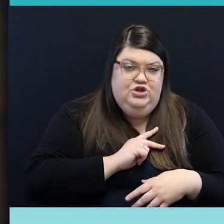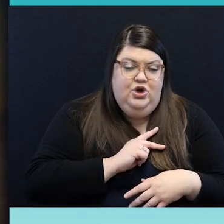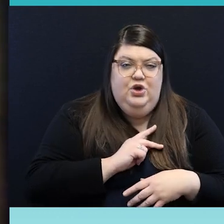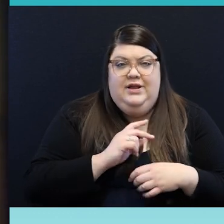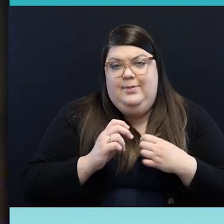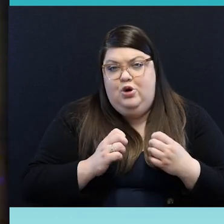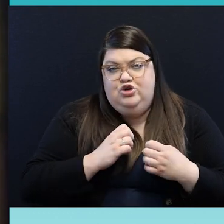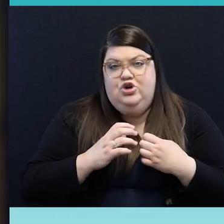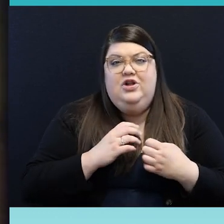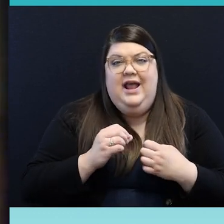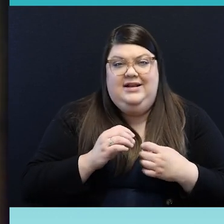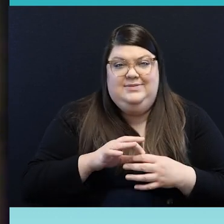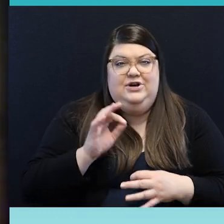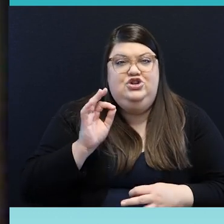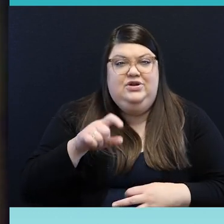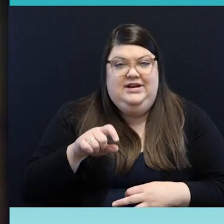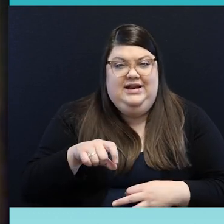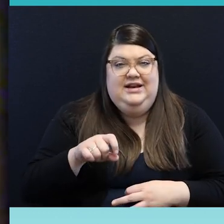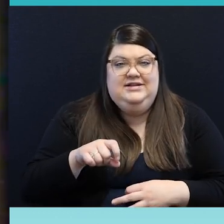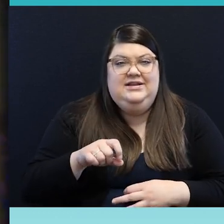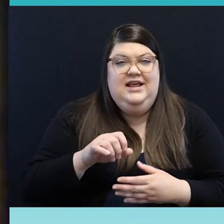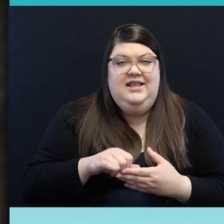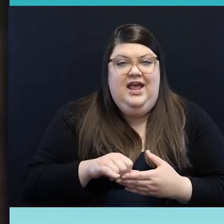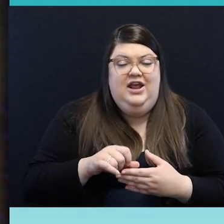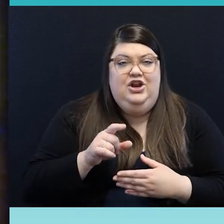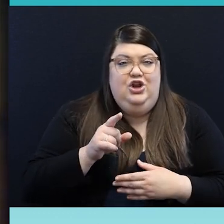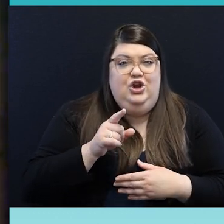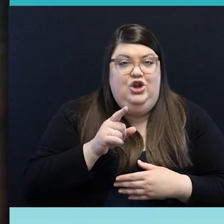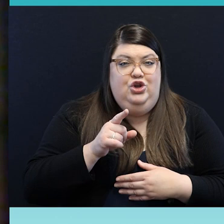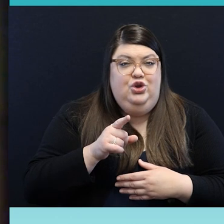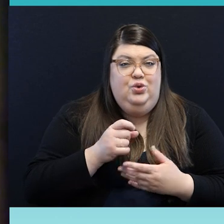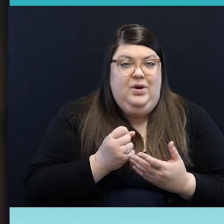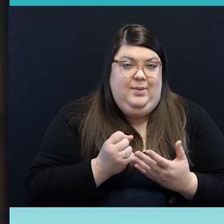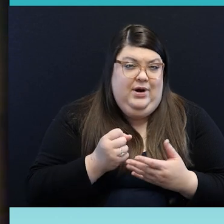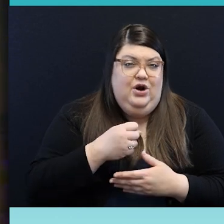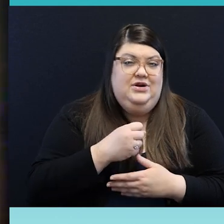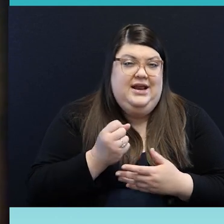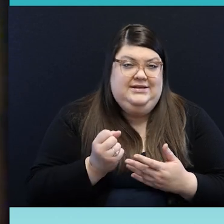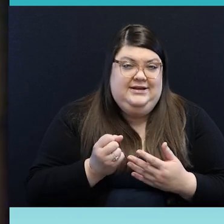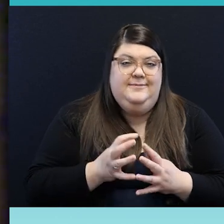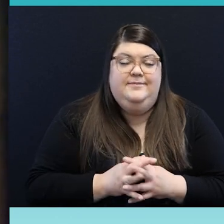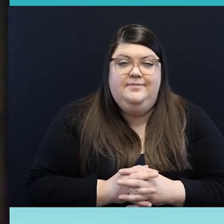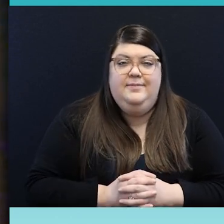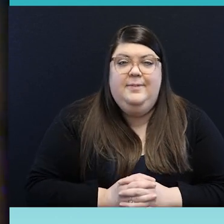personal, emotional, and spiritual needs that you are